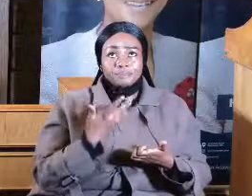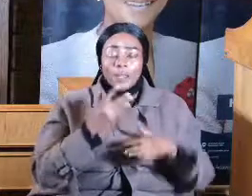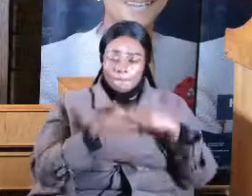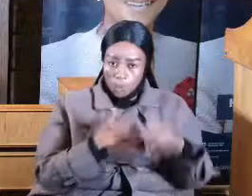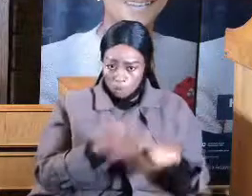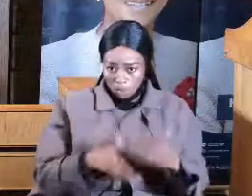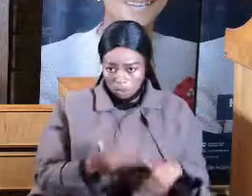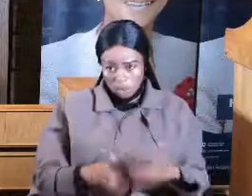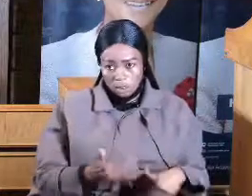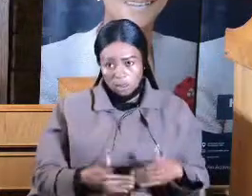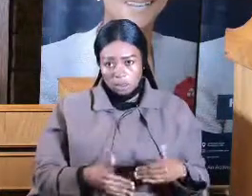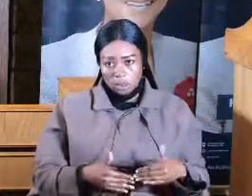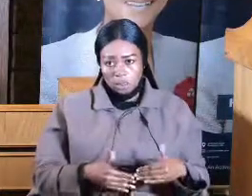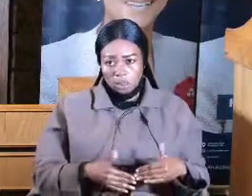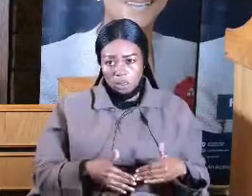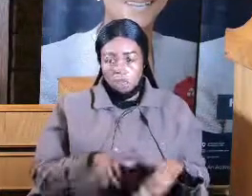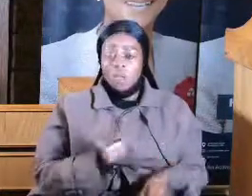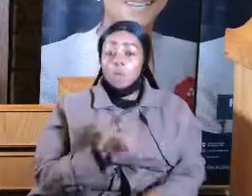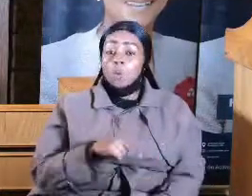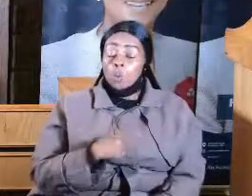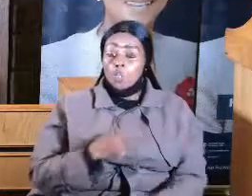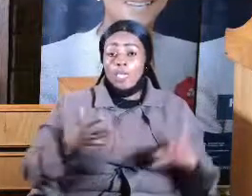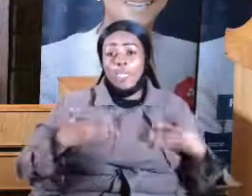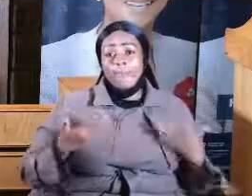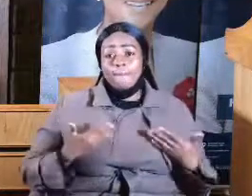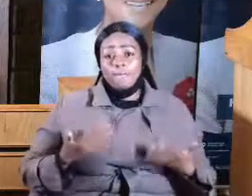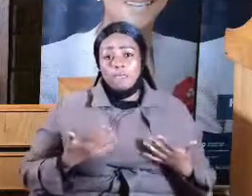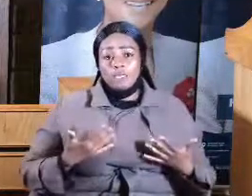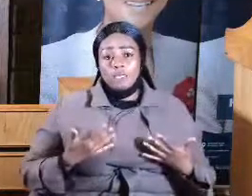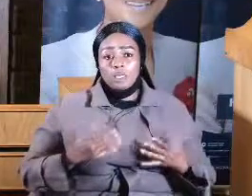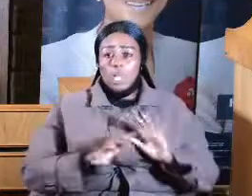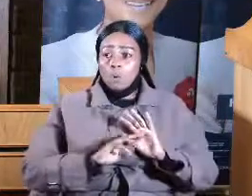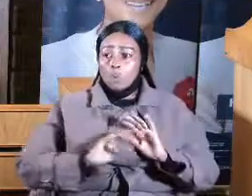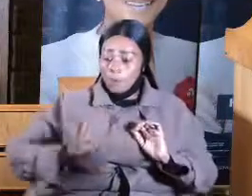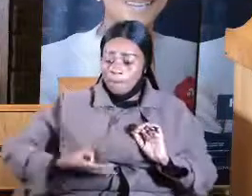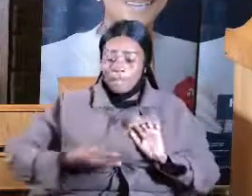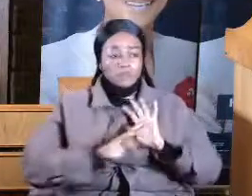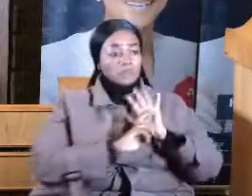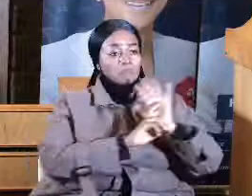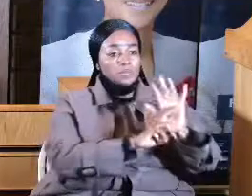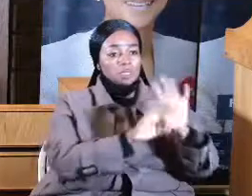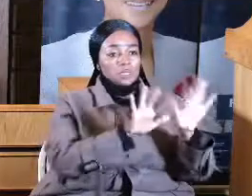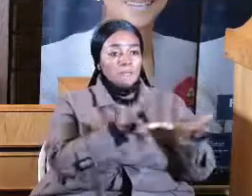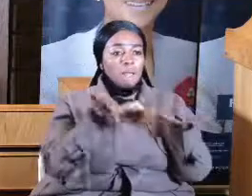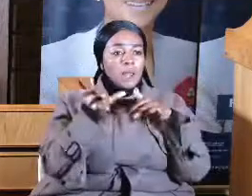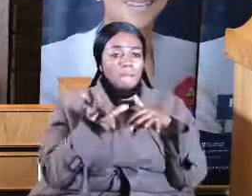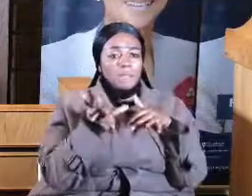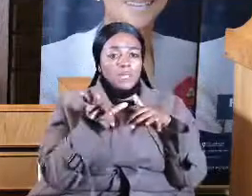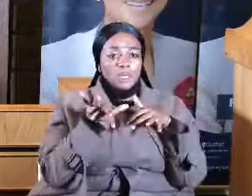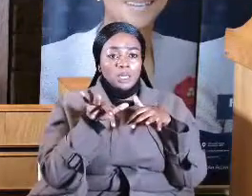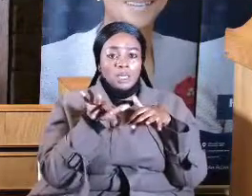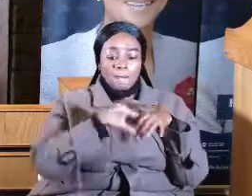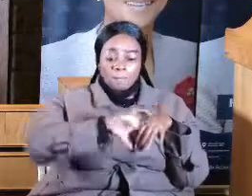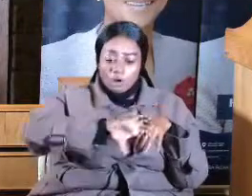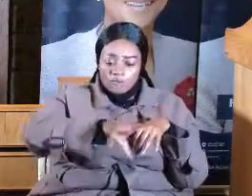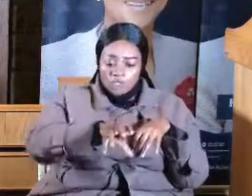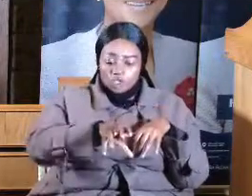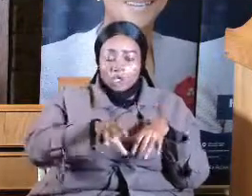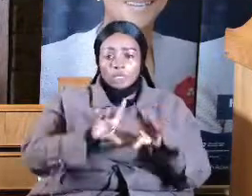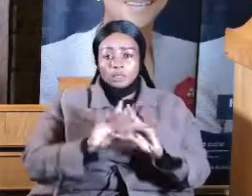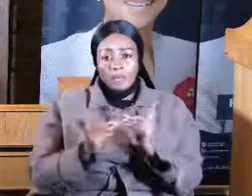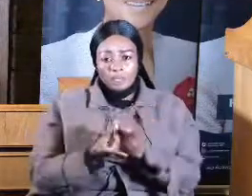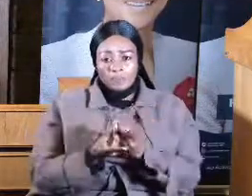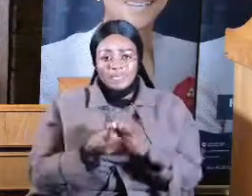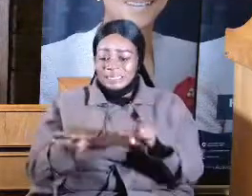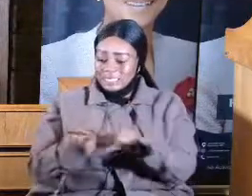process. We are happy that women representation in parliament, in provincial departments and